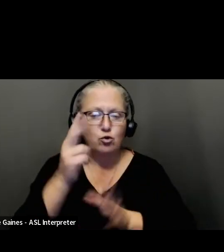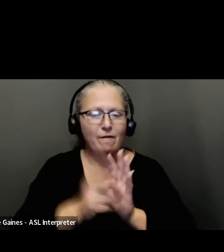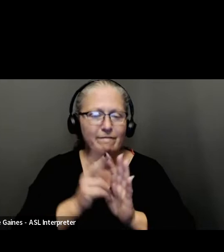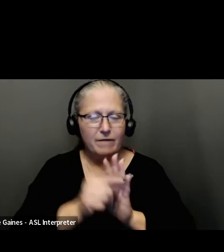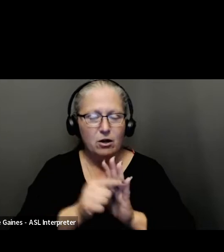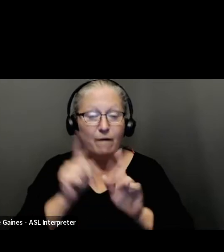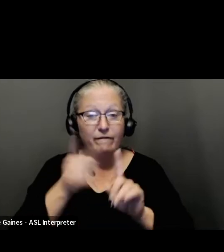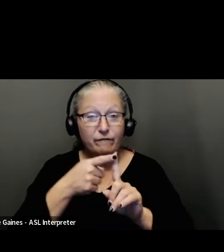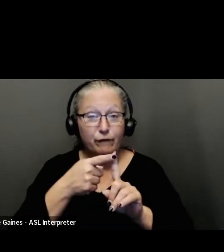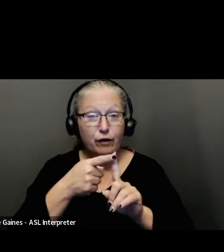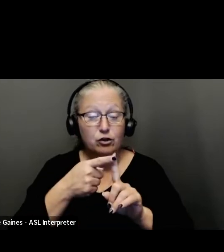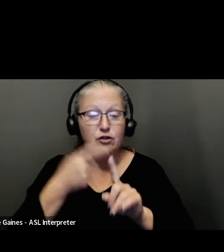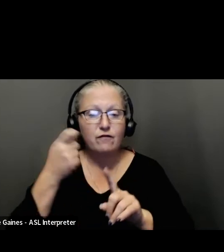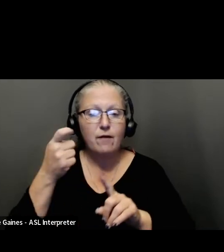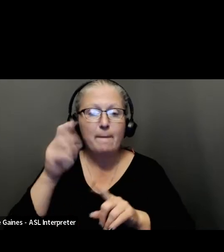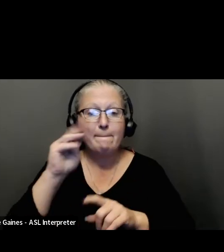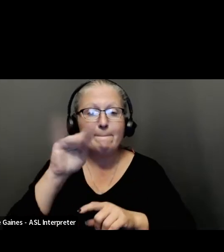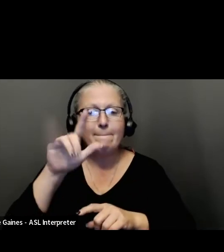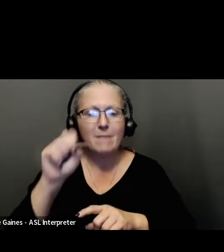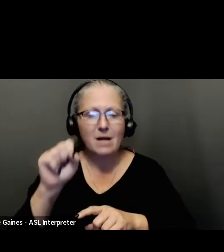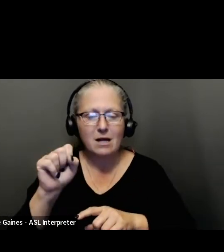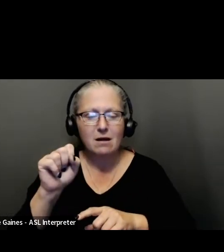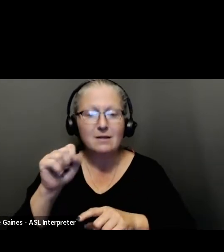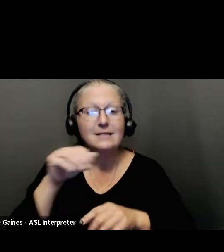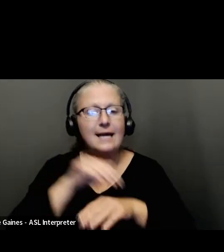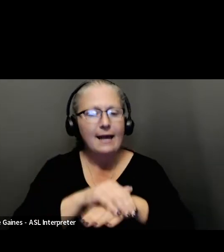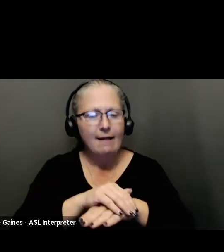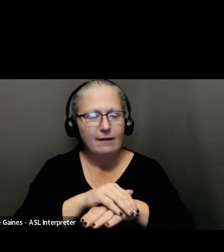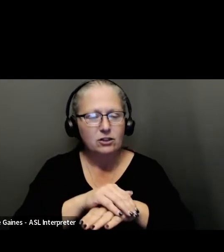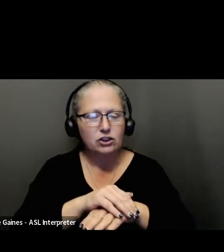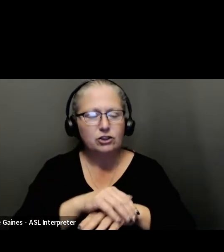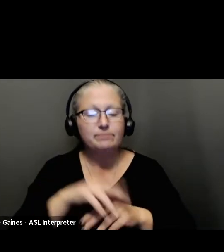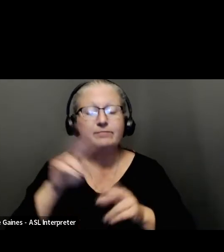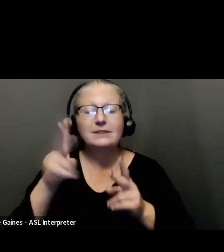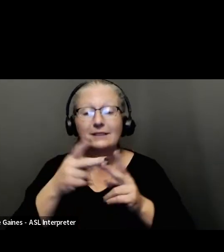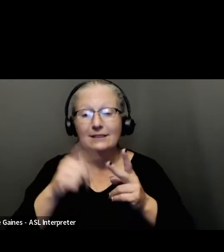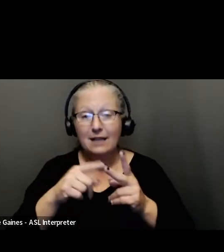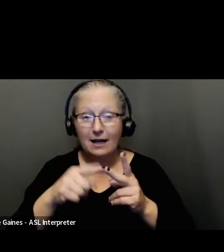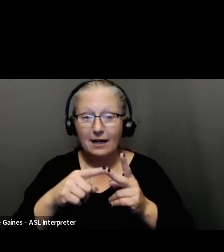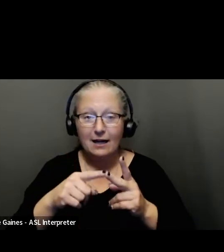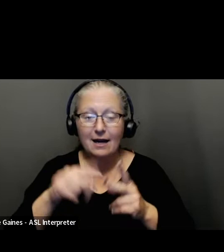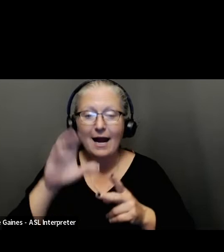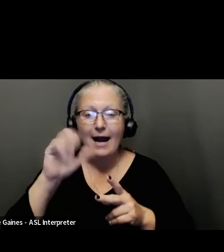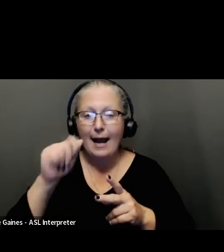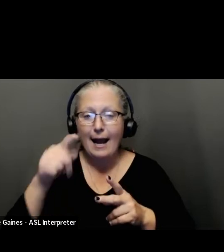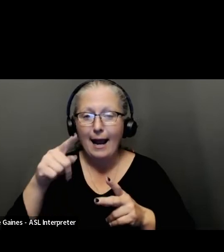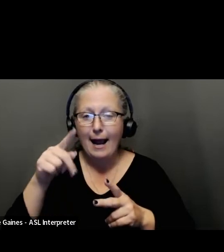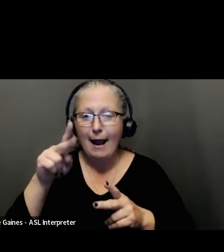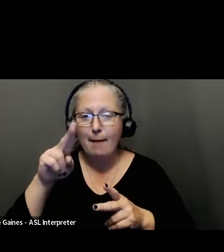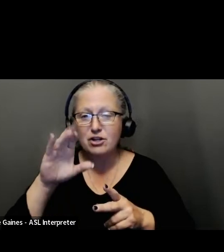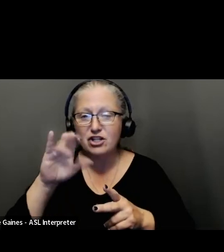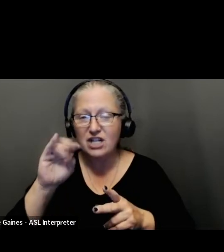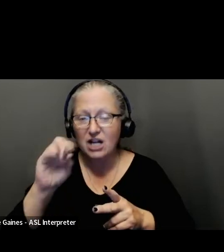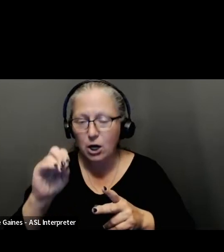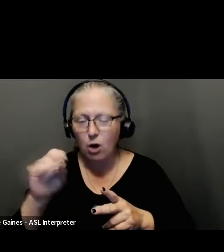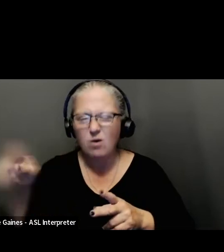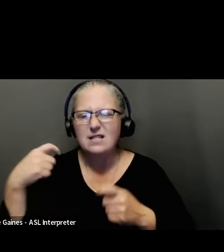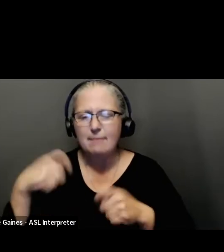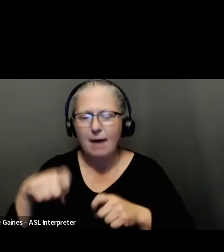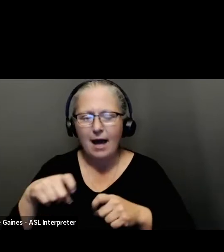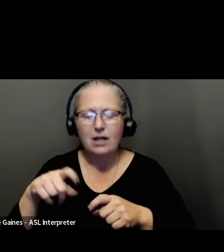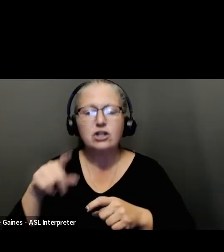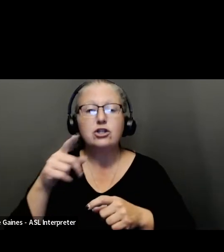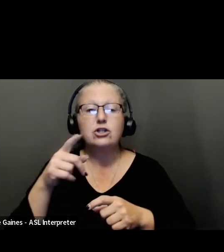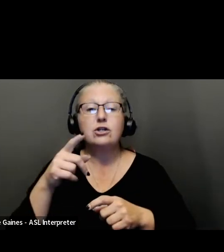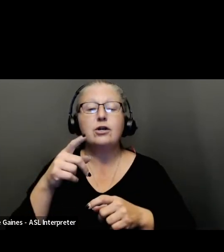videos. The first is from Mills and it's in English, and the second is from Cappuccino in Spanish. So in addition to what I'm showing